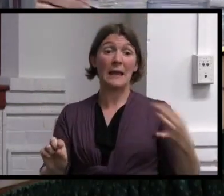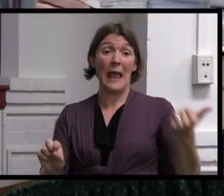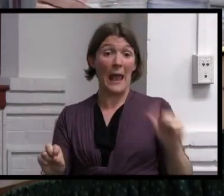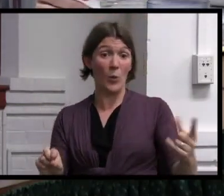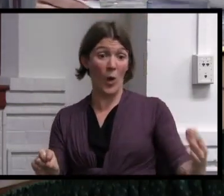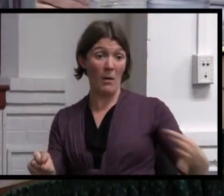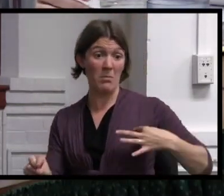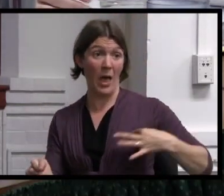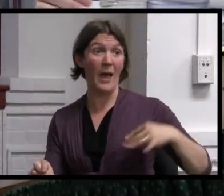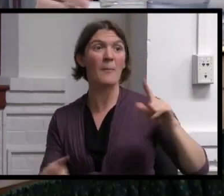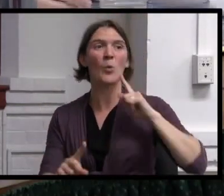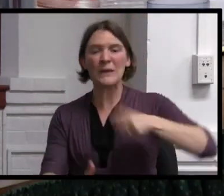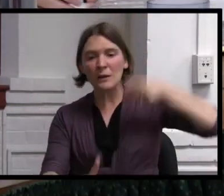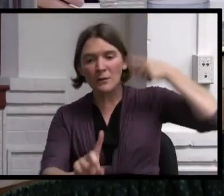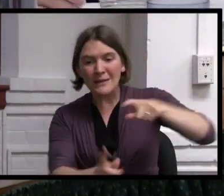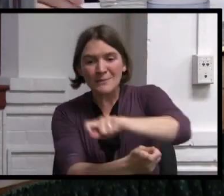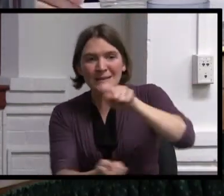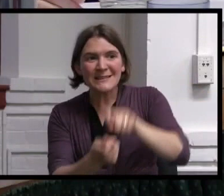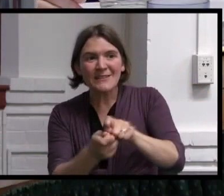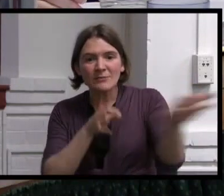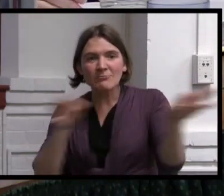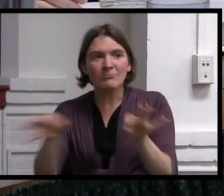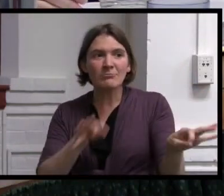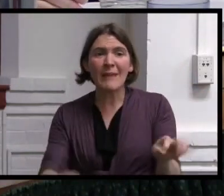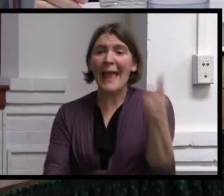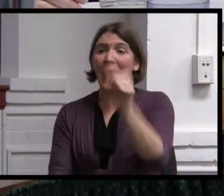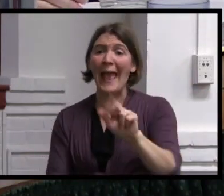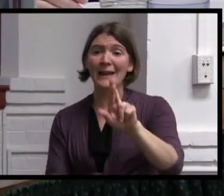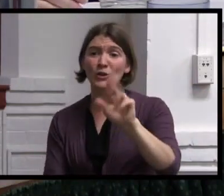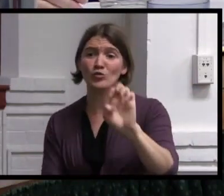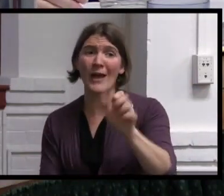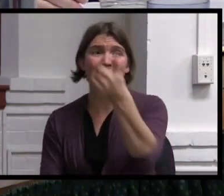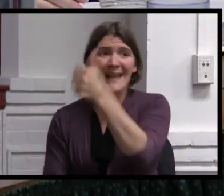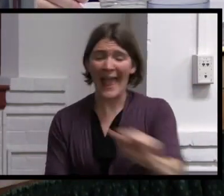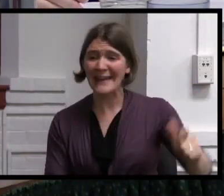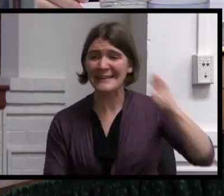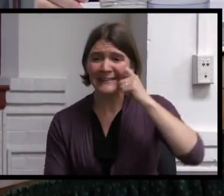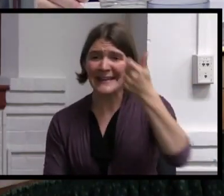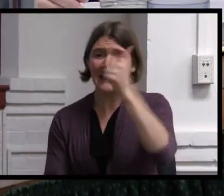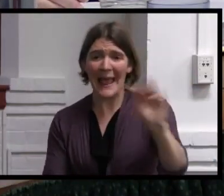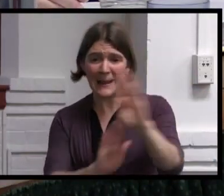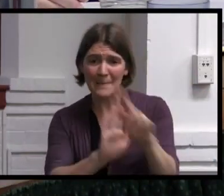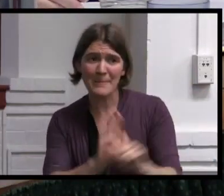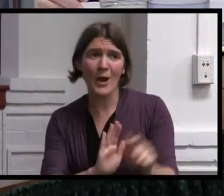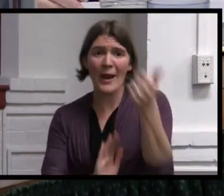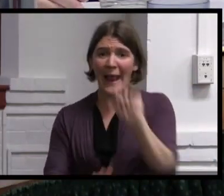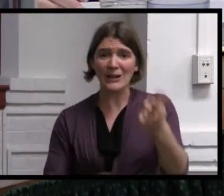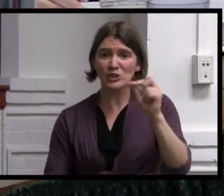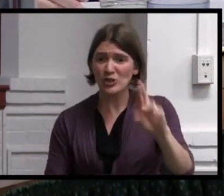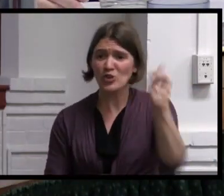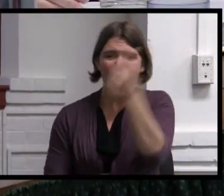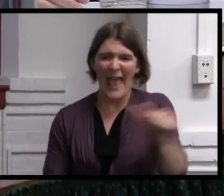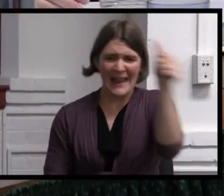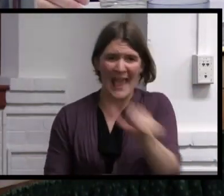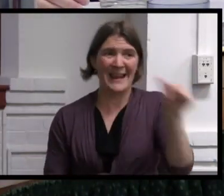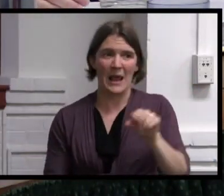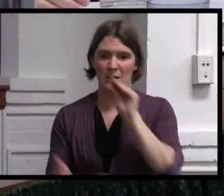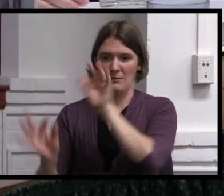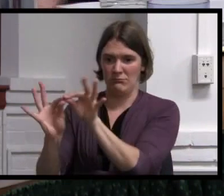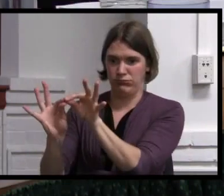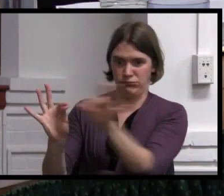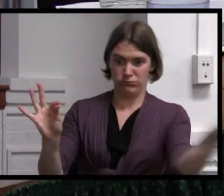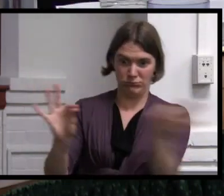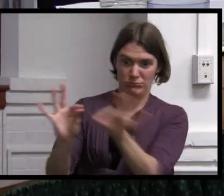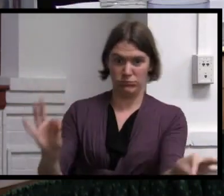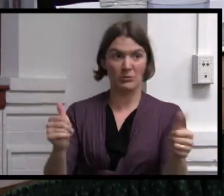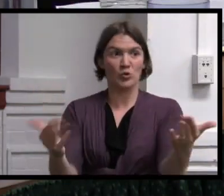employer, we've made it more specific of races and genders and other people that should apply, and